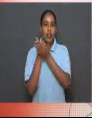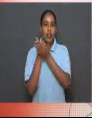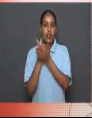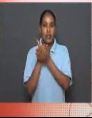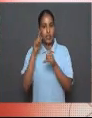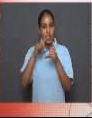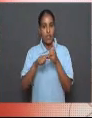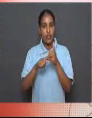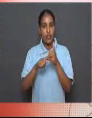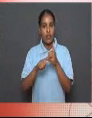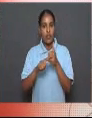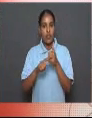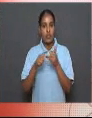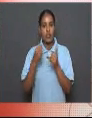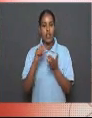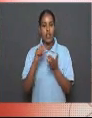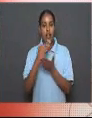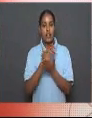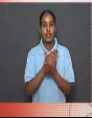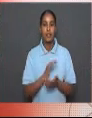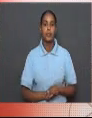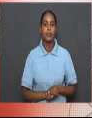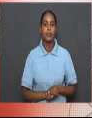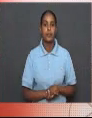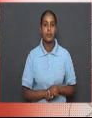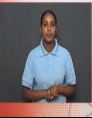at the end of the lesson.